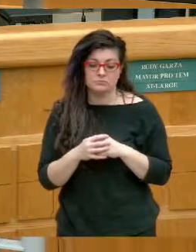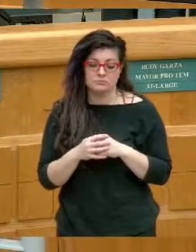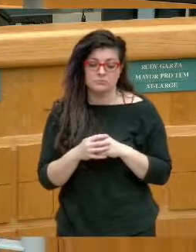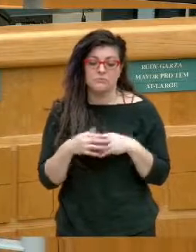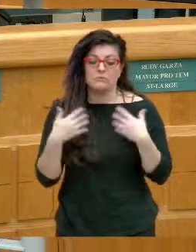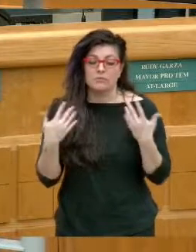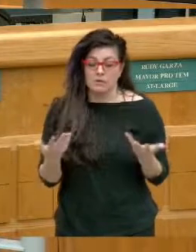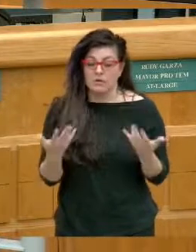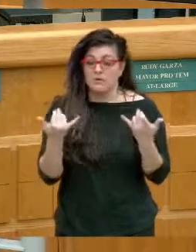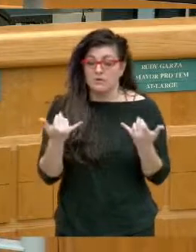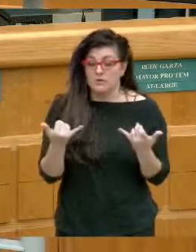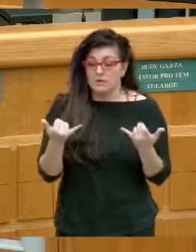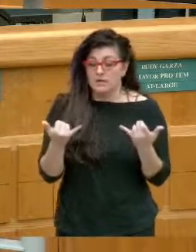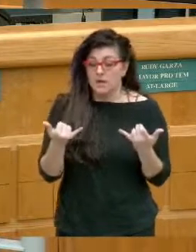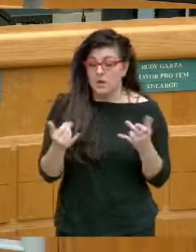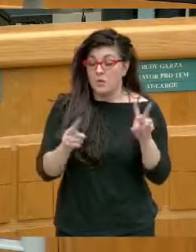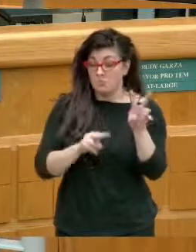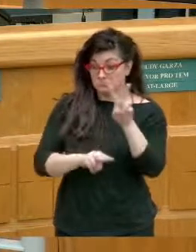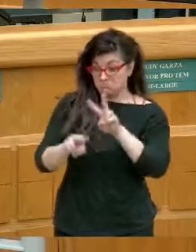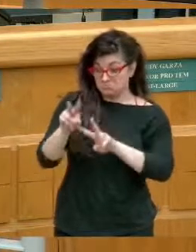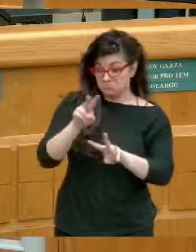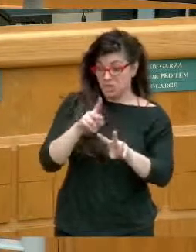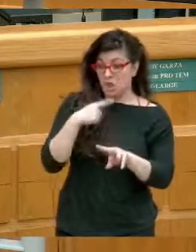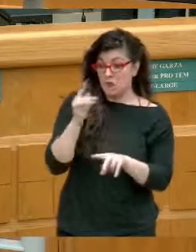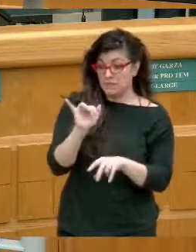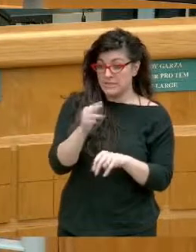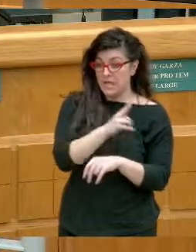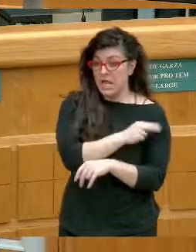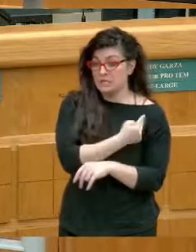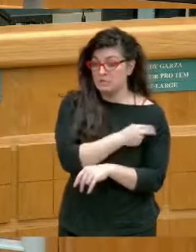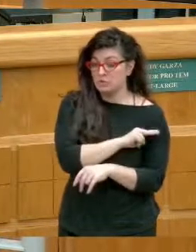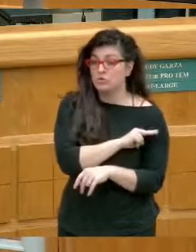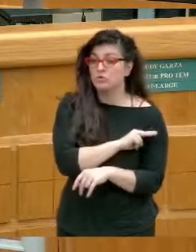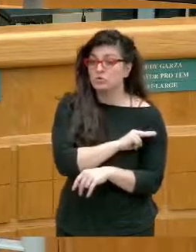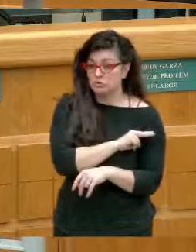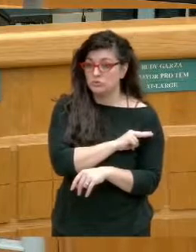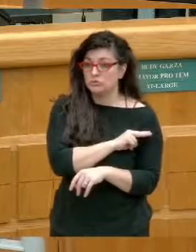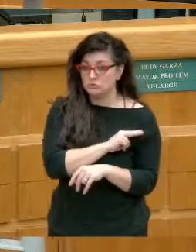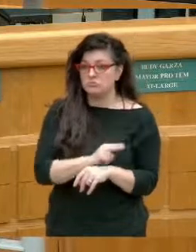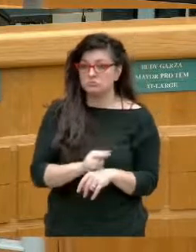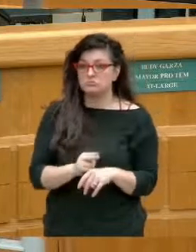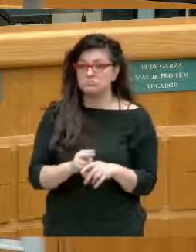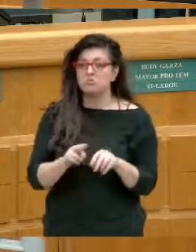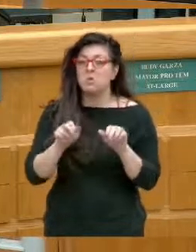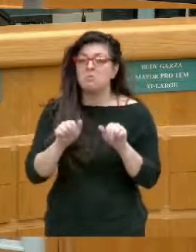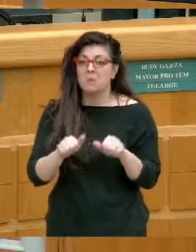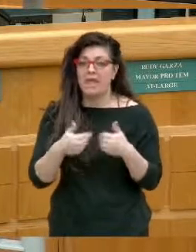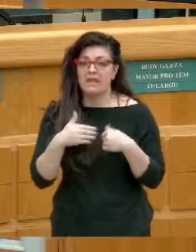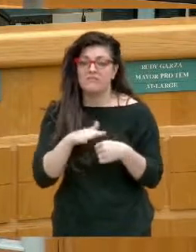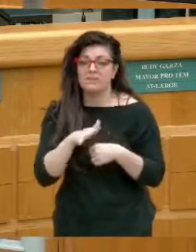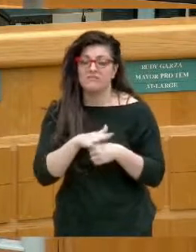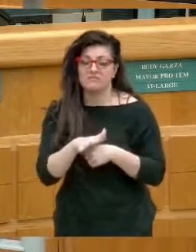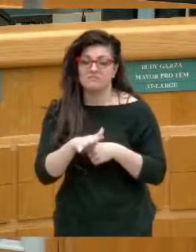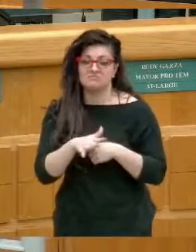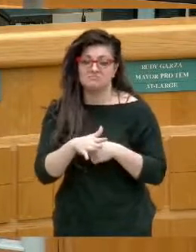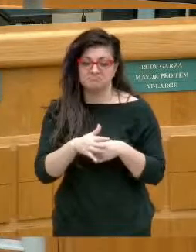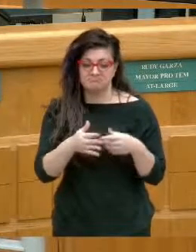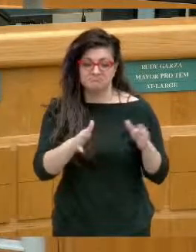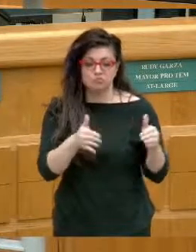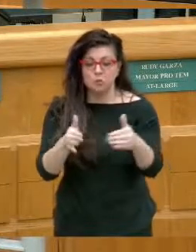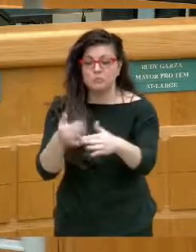So for right now, it looks like the hospital burden is manageable and should be for the foreseeable